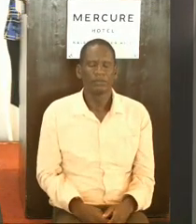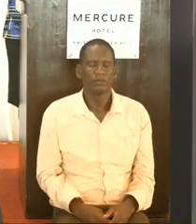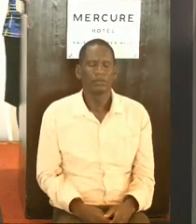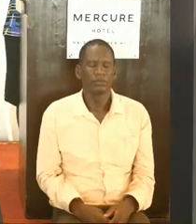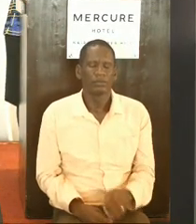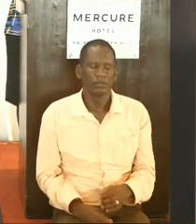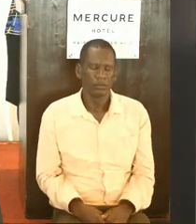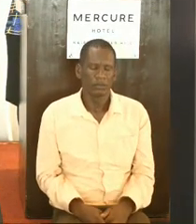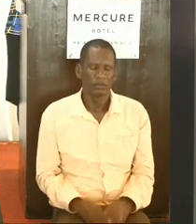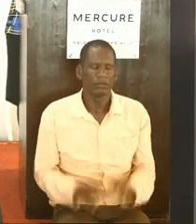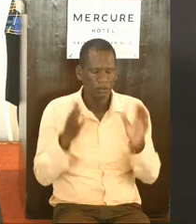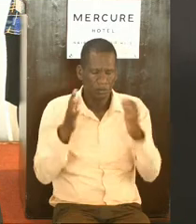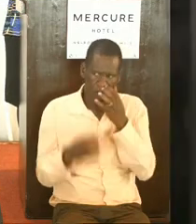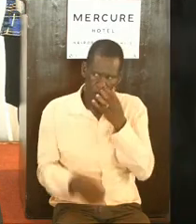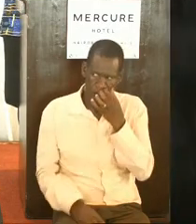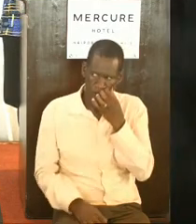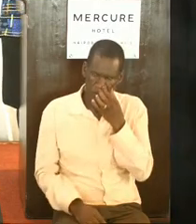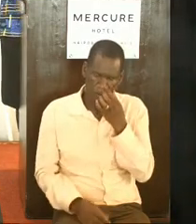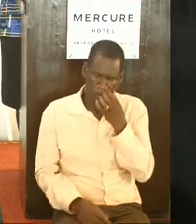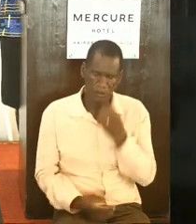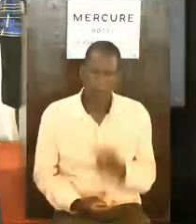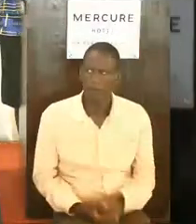please let's upload her